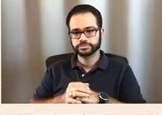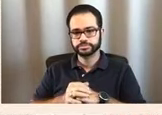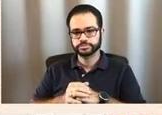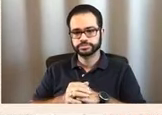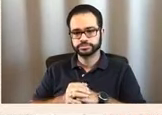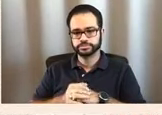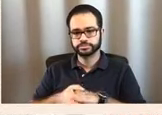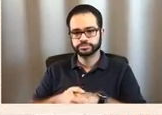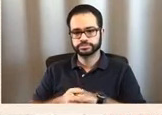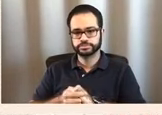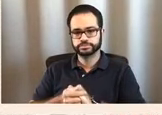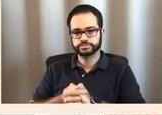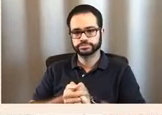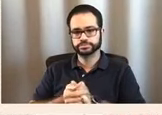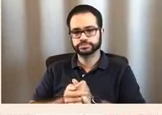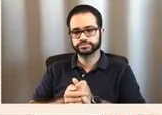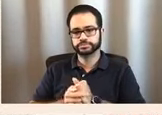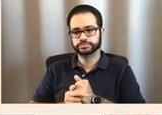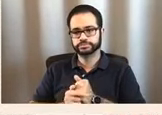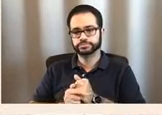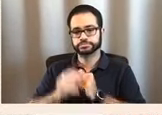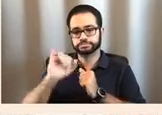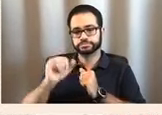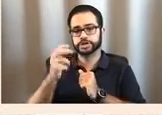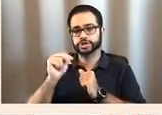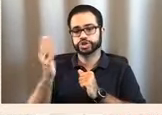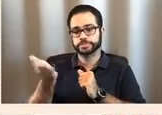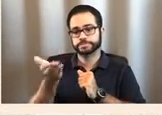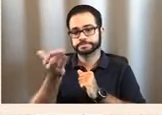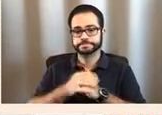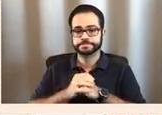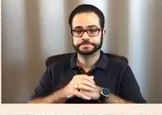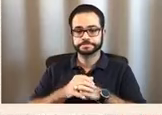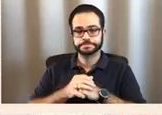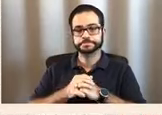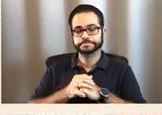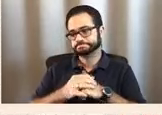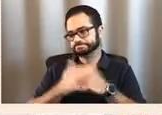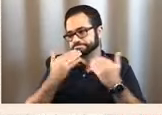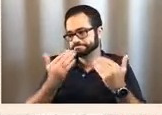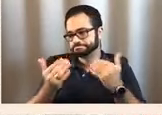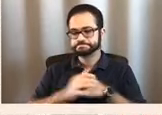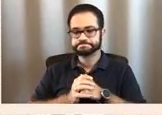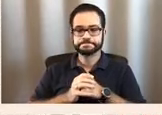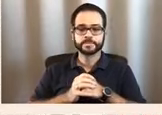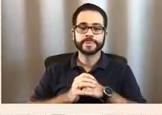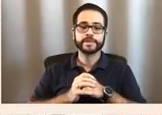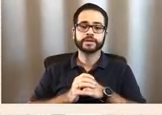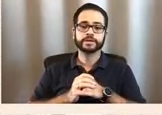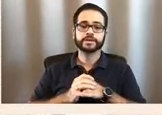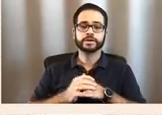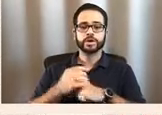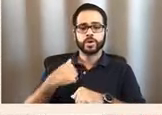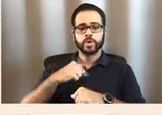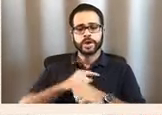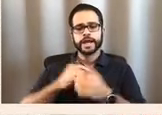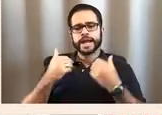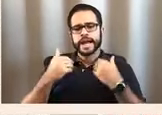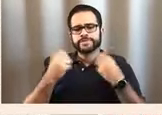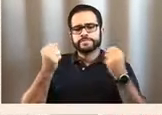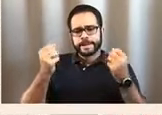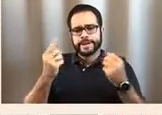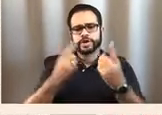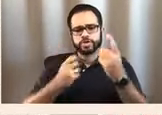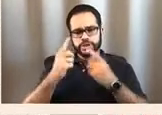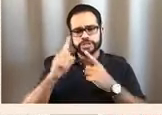Next, Jan, is your slide. Thank you. Thank you. Something that we get quite a few questions about and that you may have